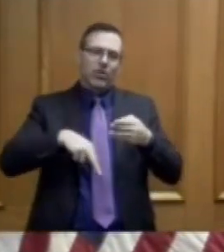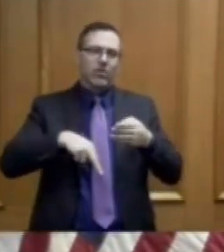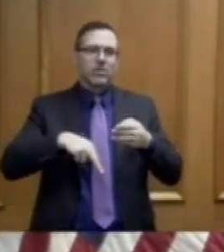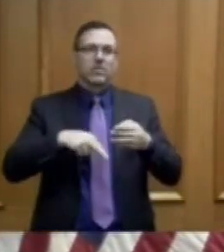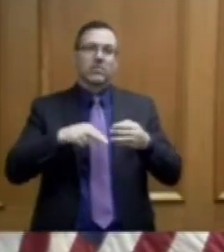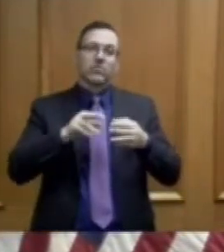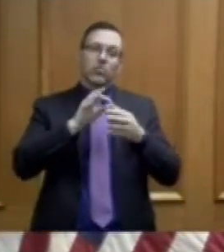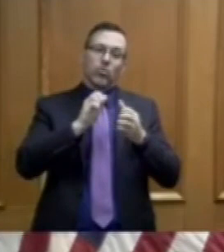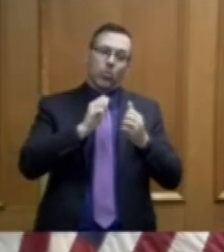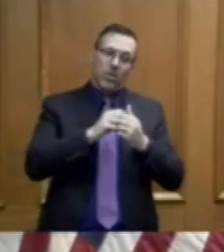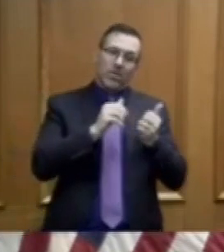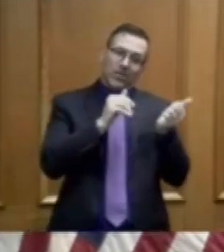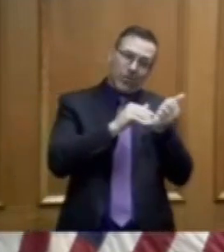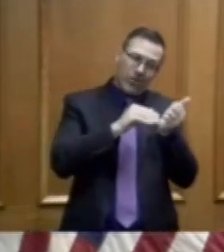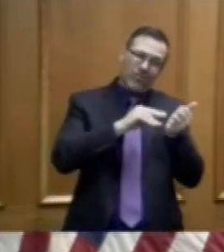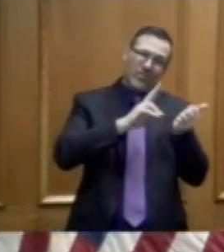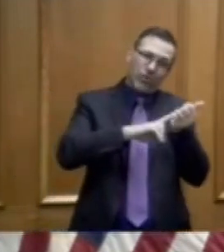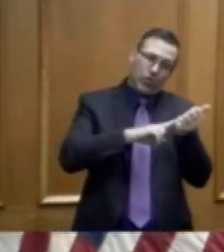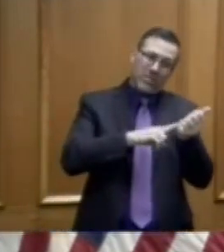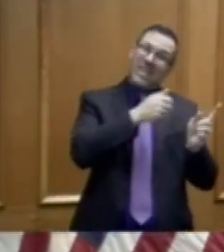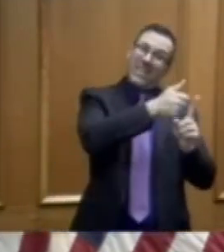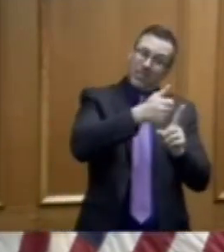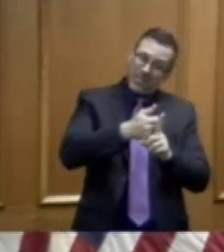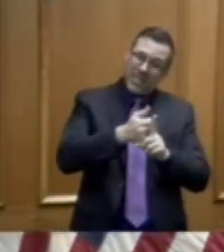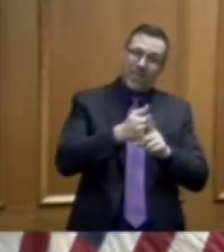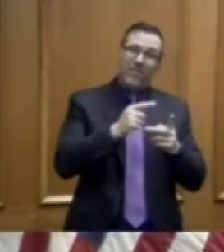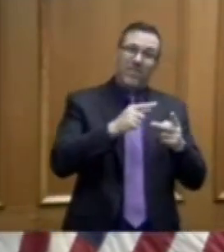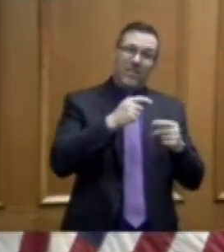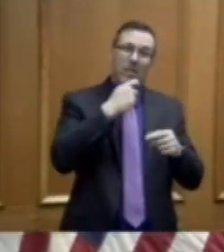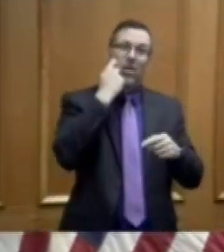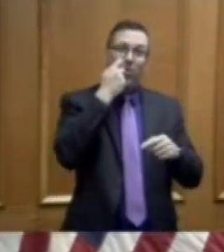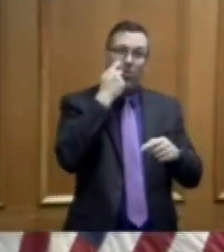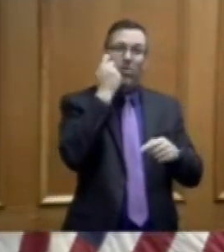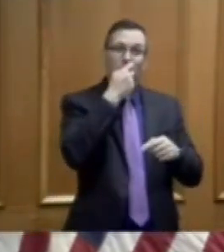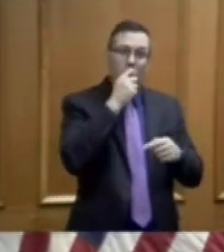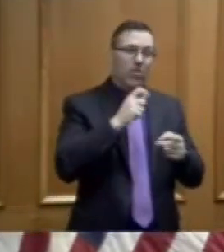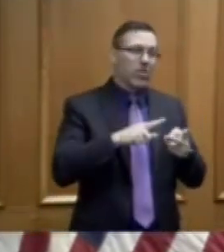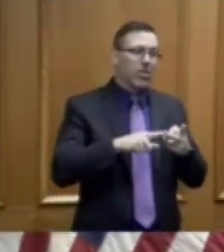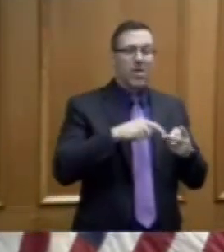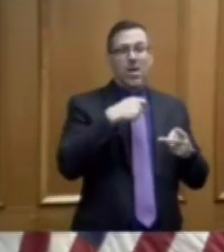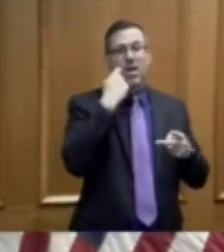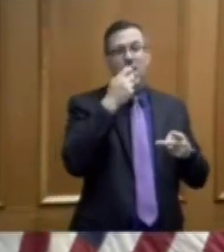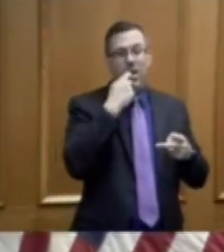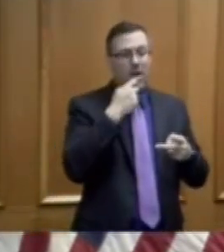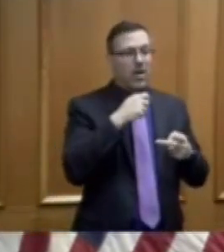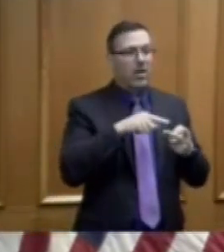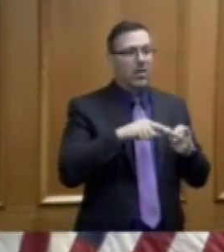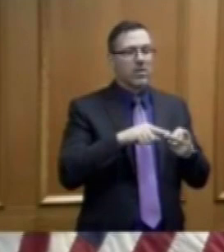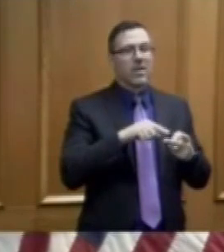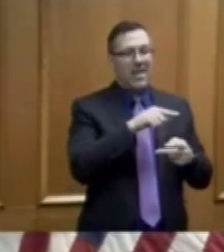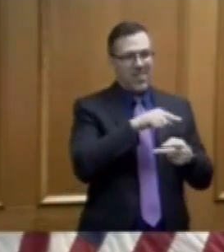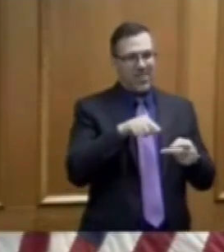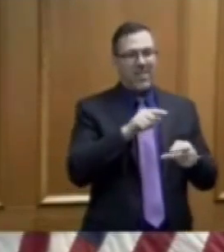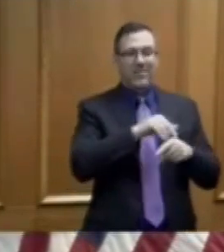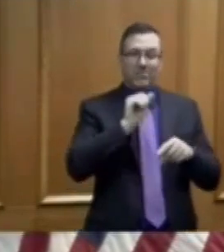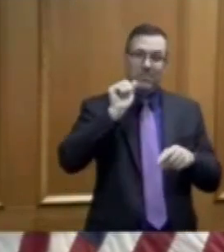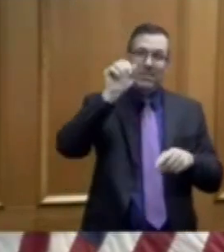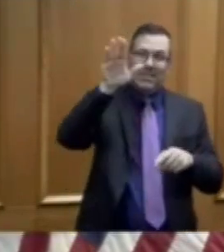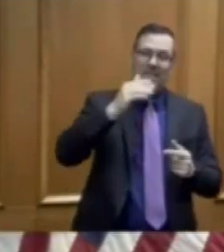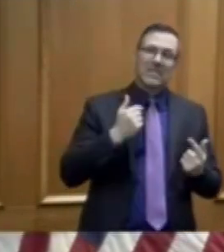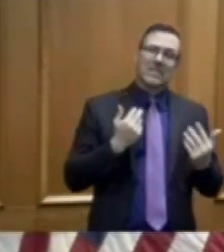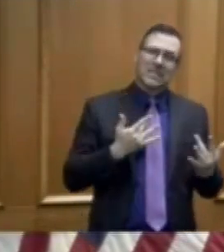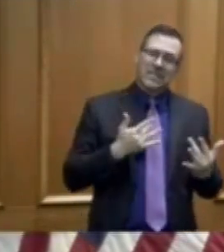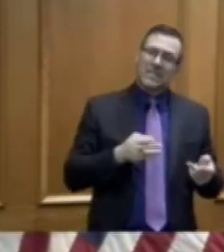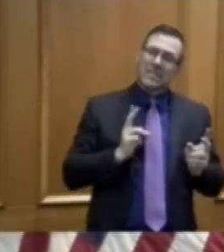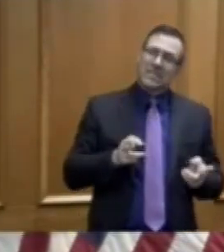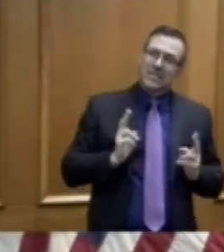workers, and the challenge that we need so many healthcare workers is the reason that we're pushing hard for these quick